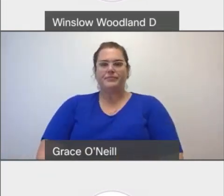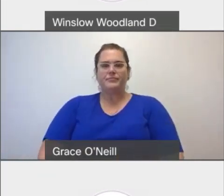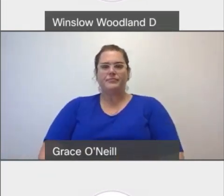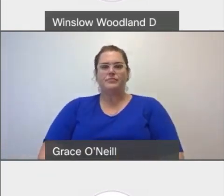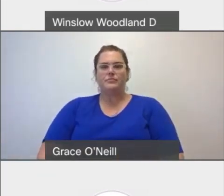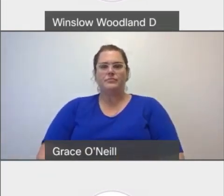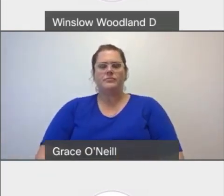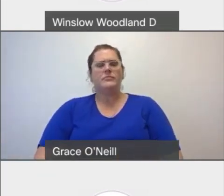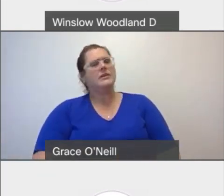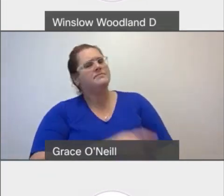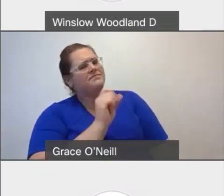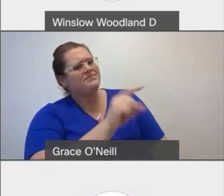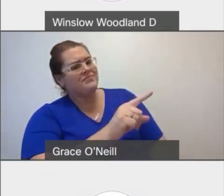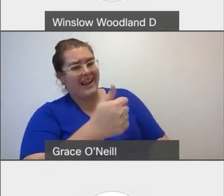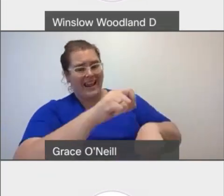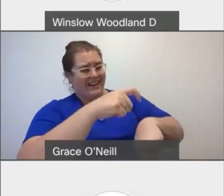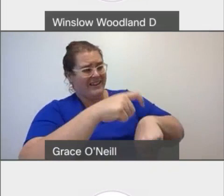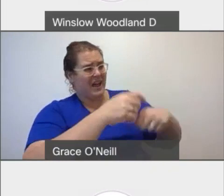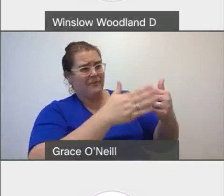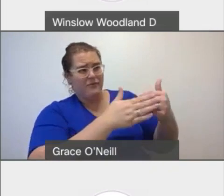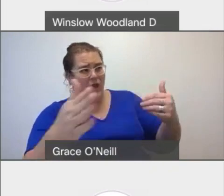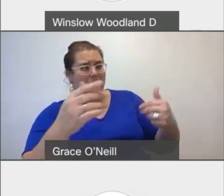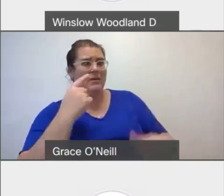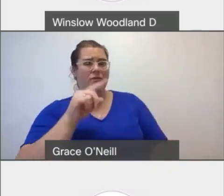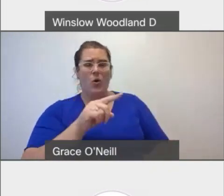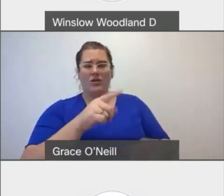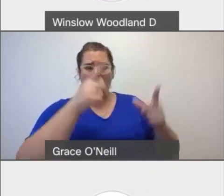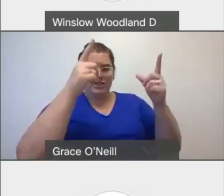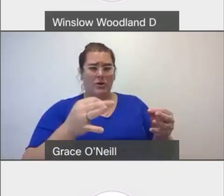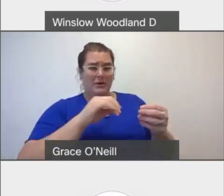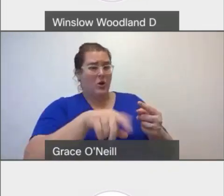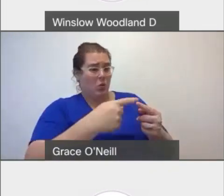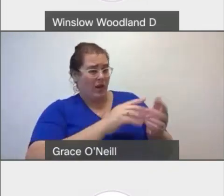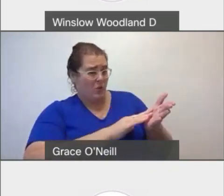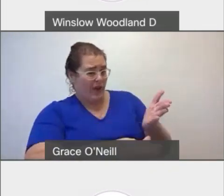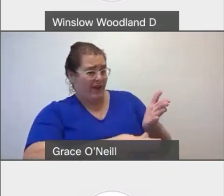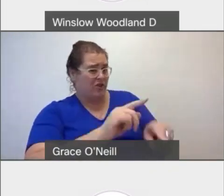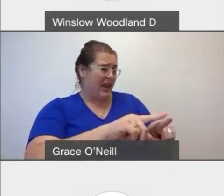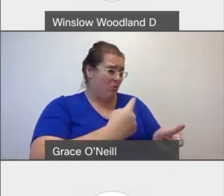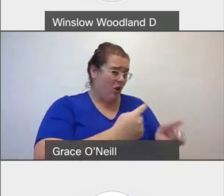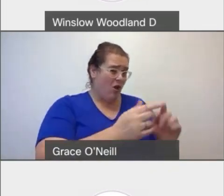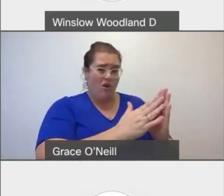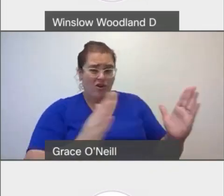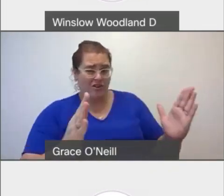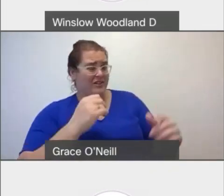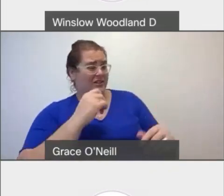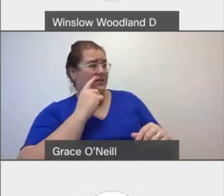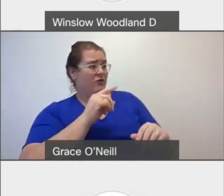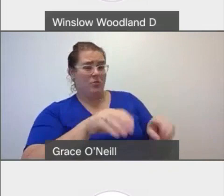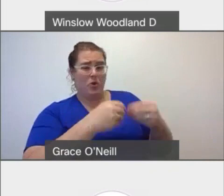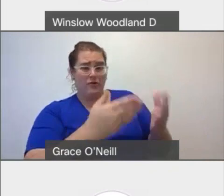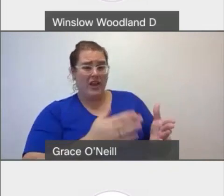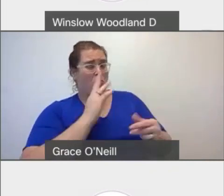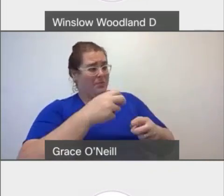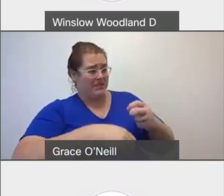Has there been any time frame given for determination of waivers? It will be really difficult to monitor on the provider without